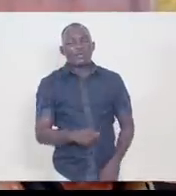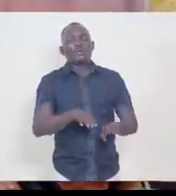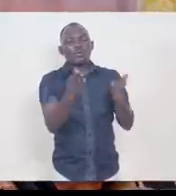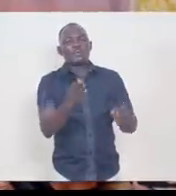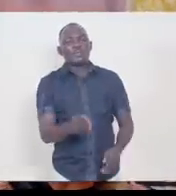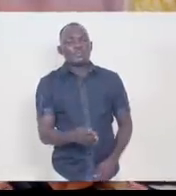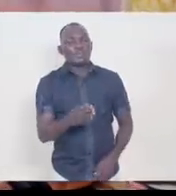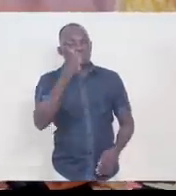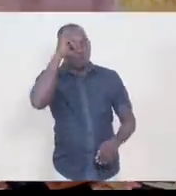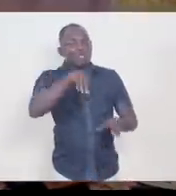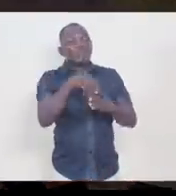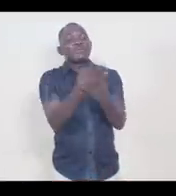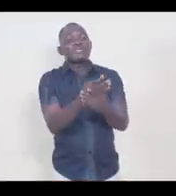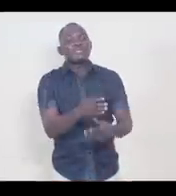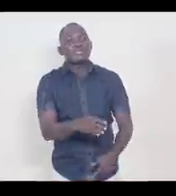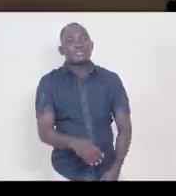time. Is he a prisoner?